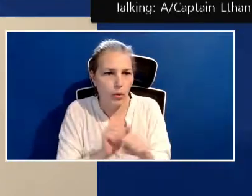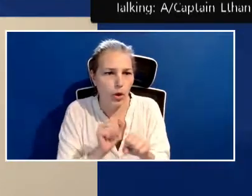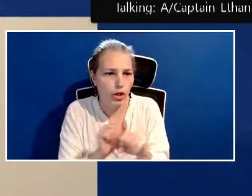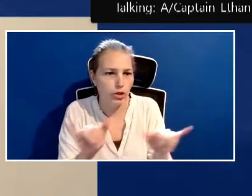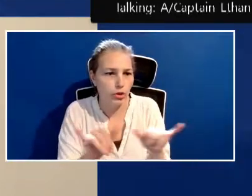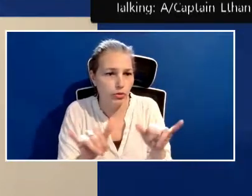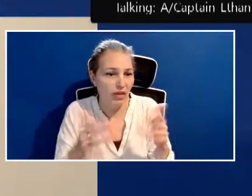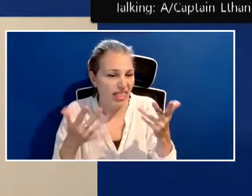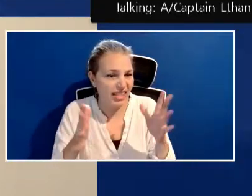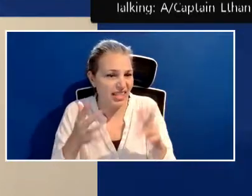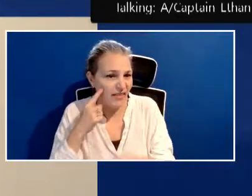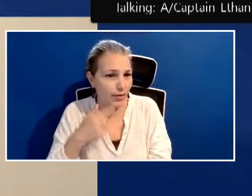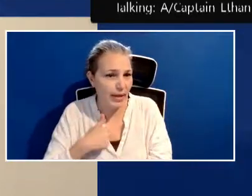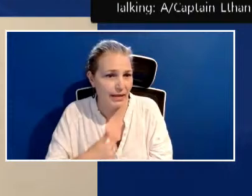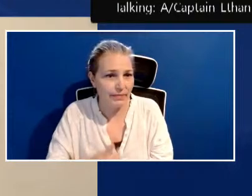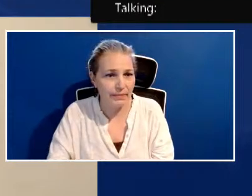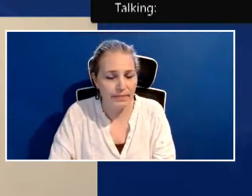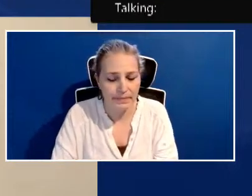right now.